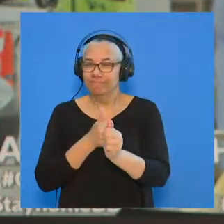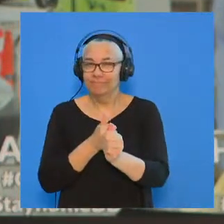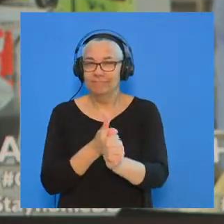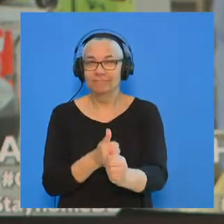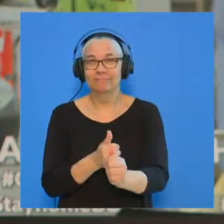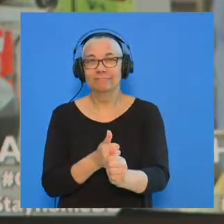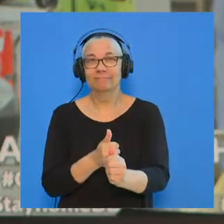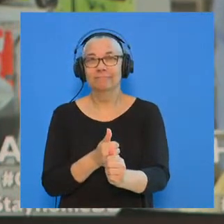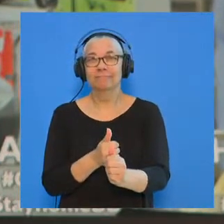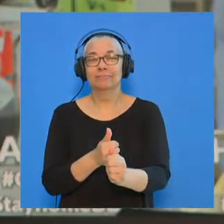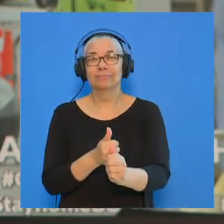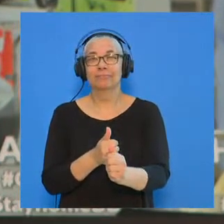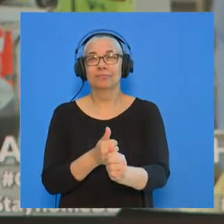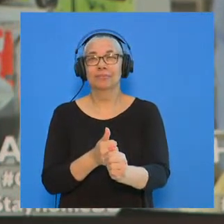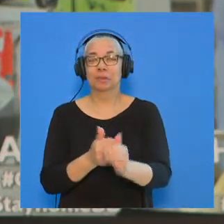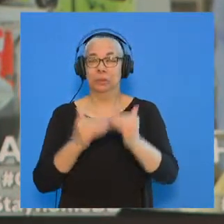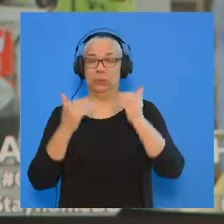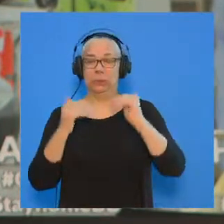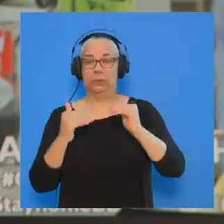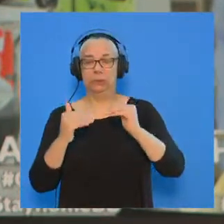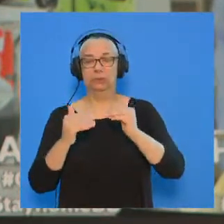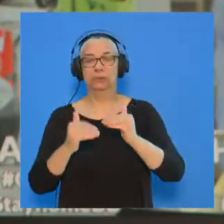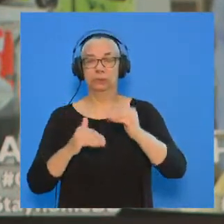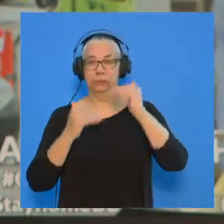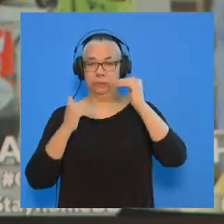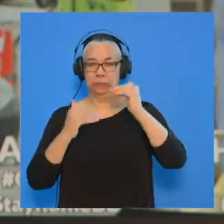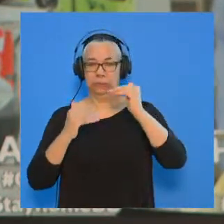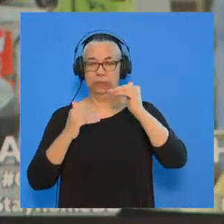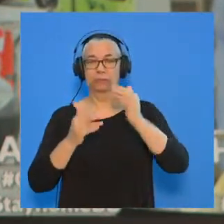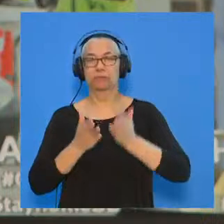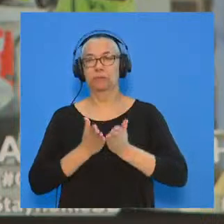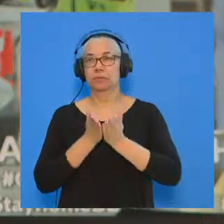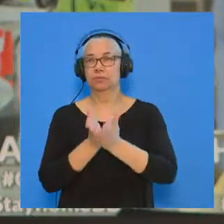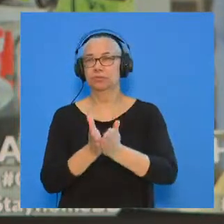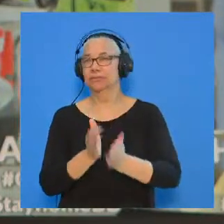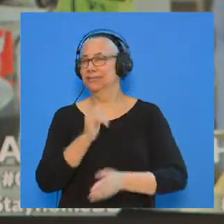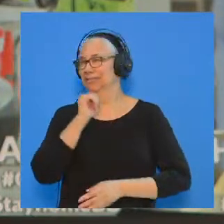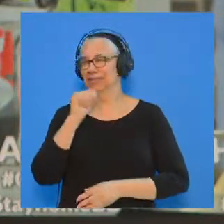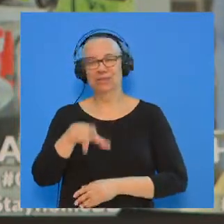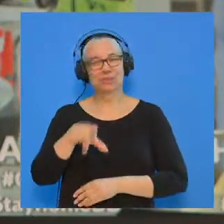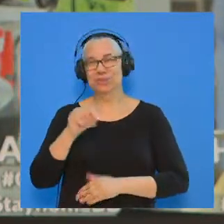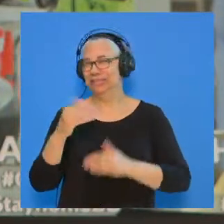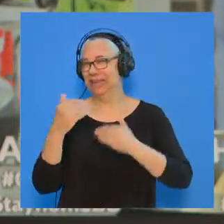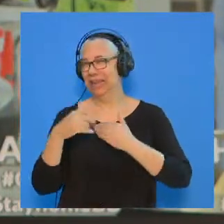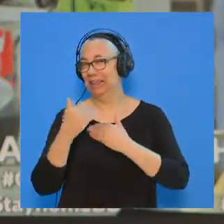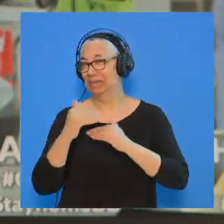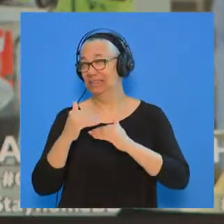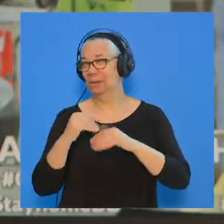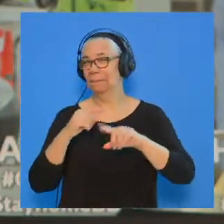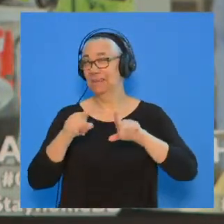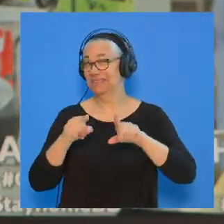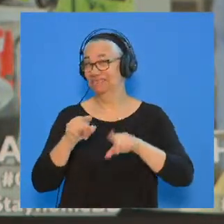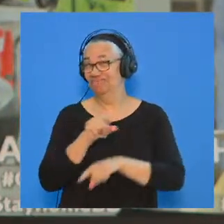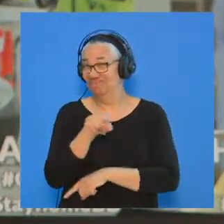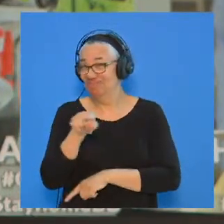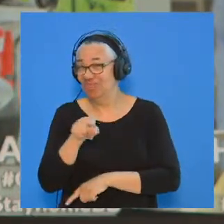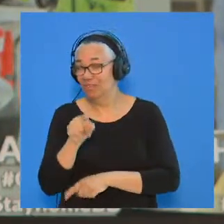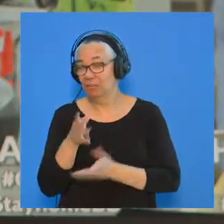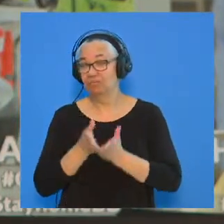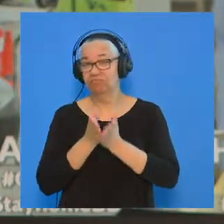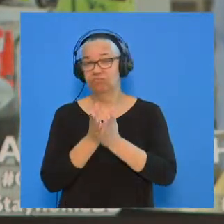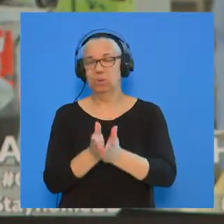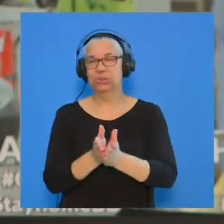the capacity on their boat. And so there is not the 20 limit, but if you have a boat and the capacity